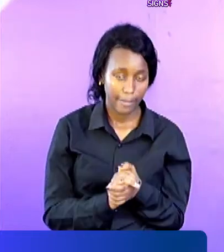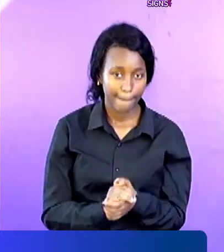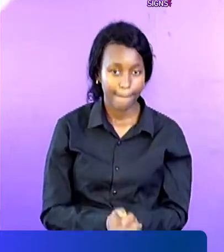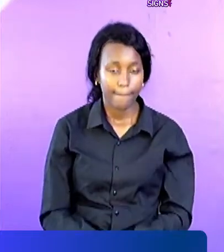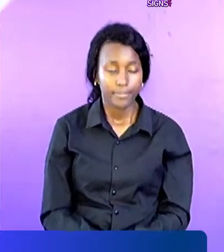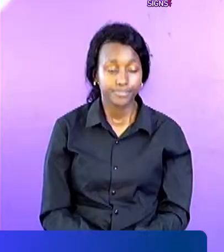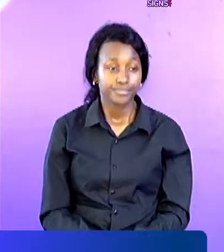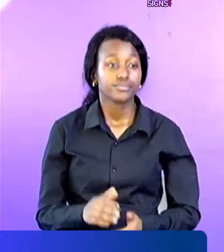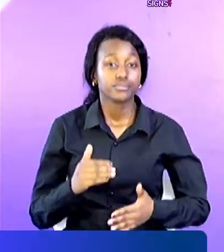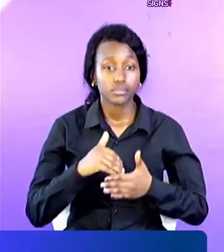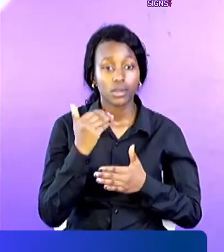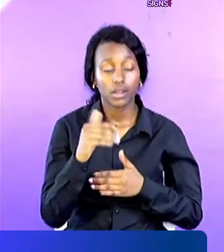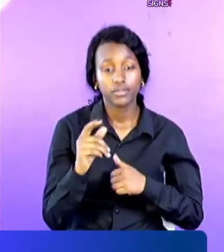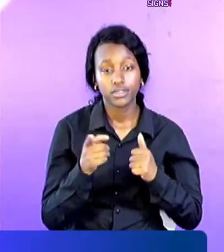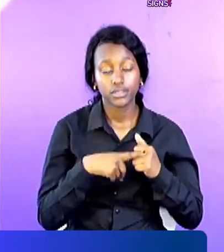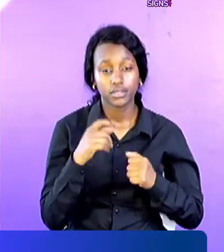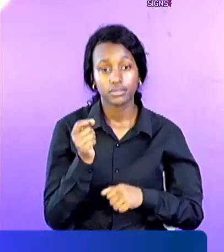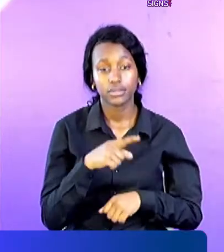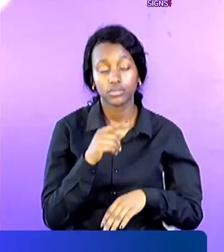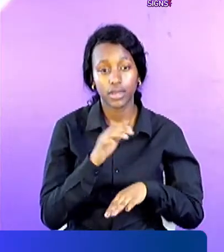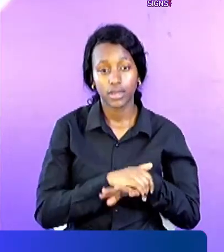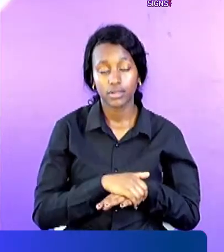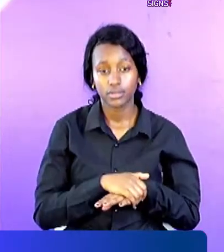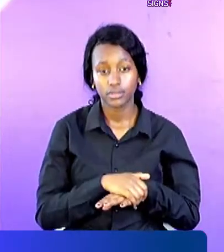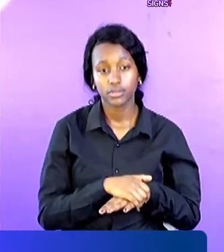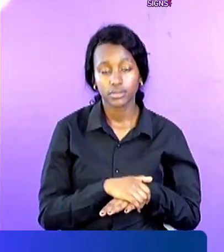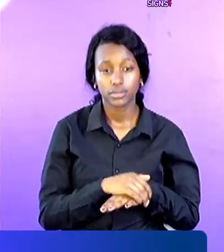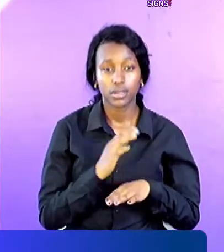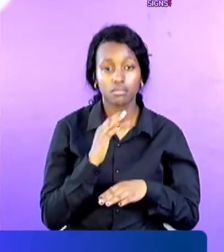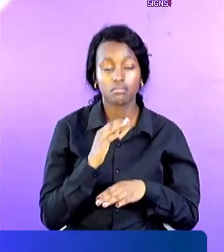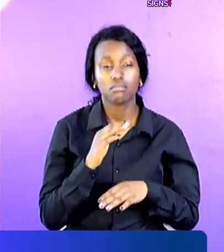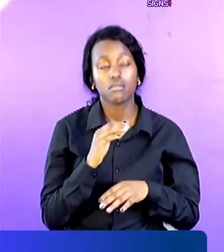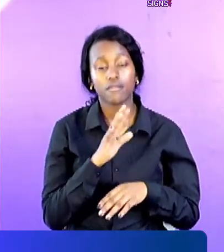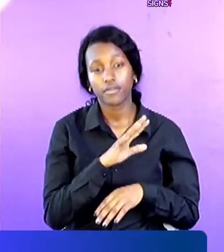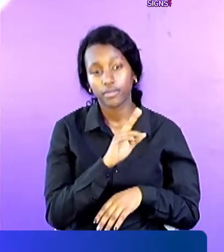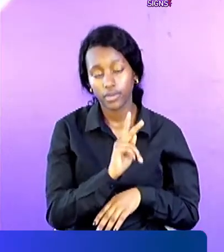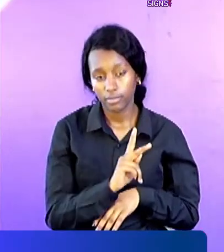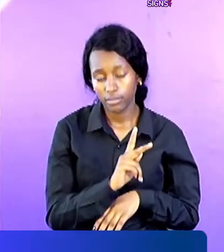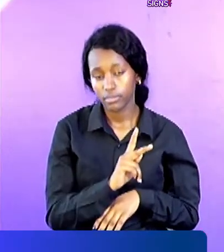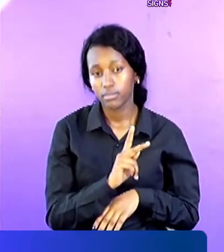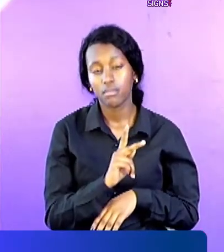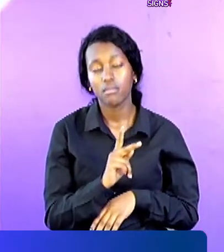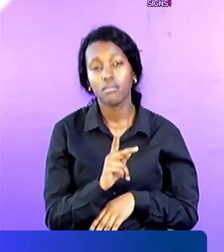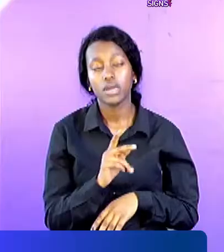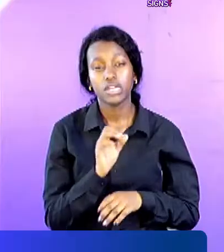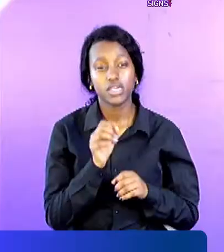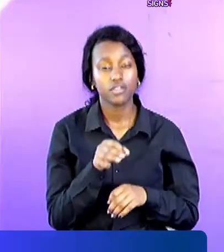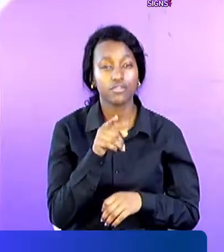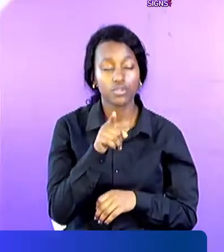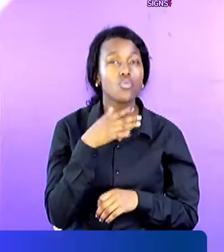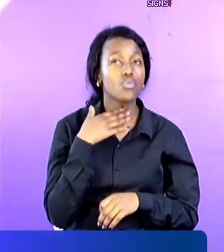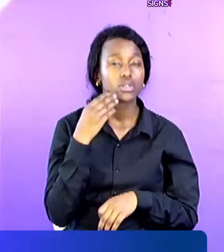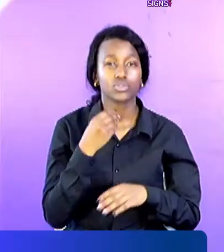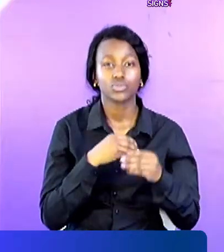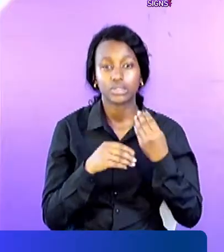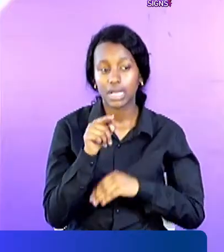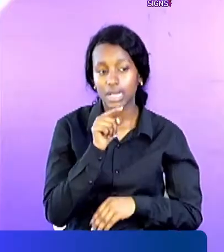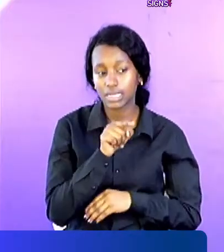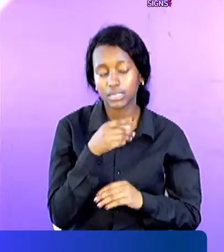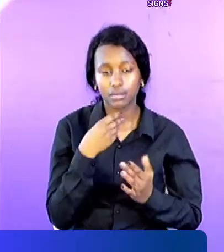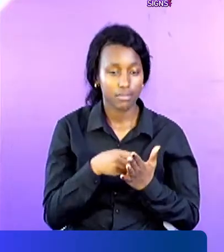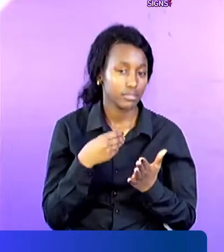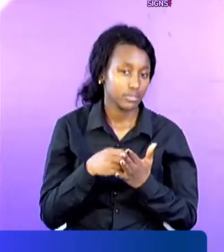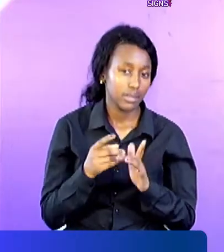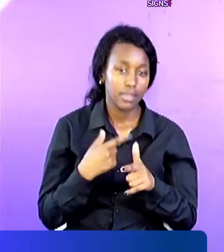Every 6 months, you expect something. Yeah. So scenario one, if you want to sell, what should you